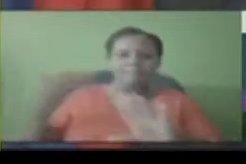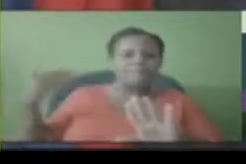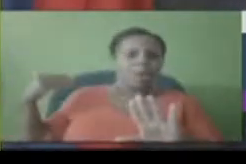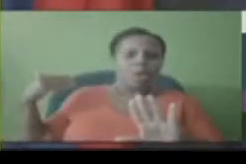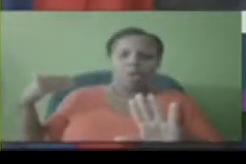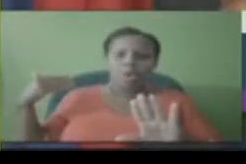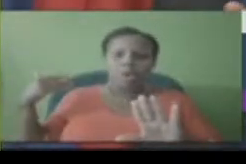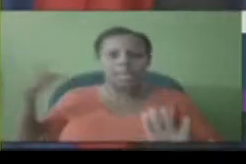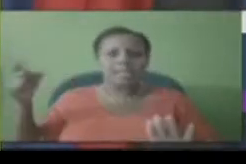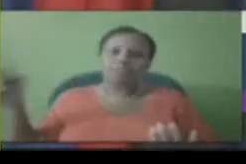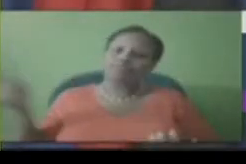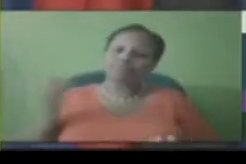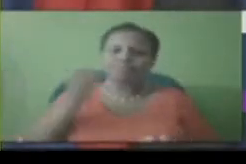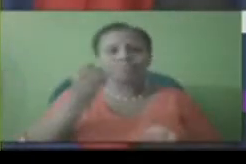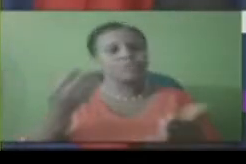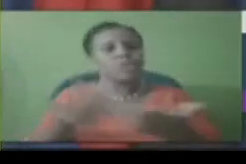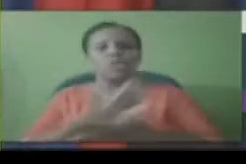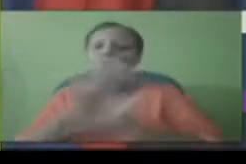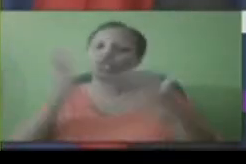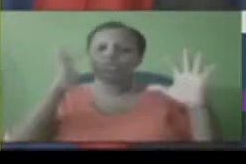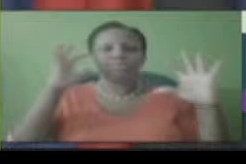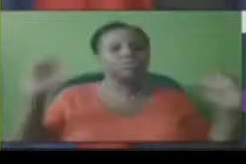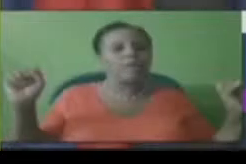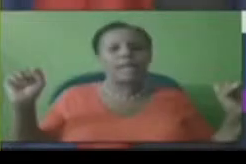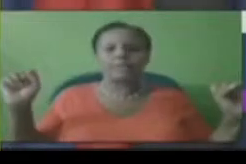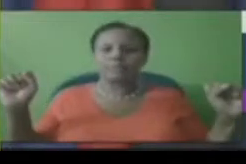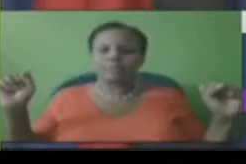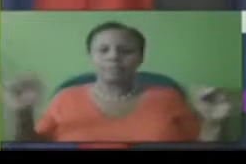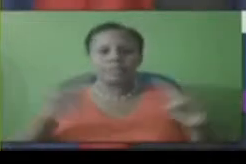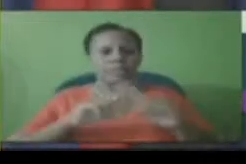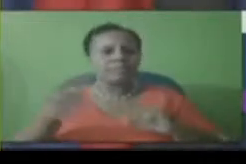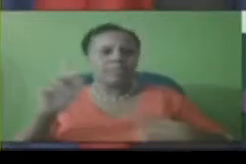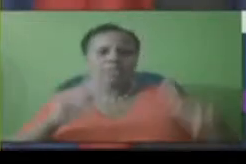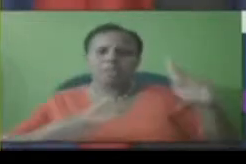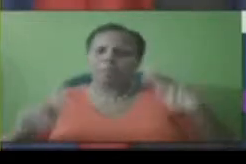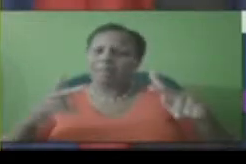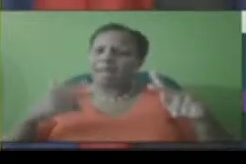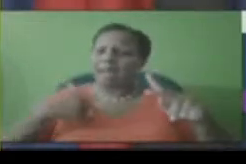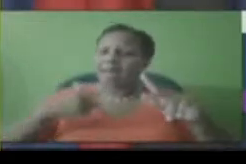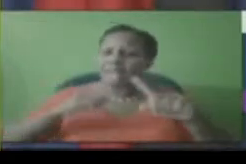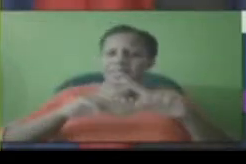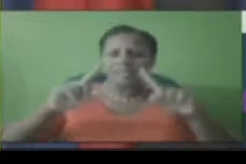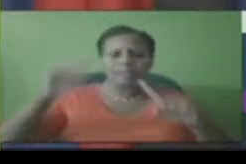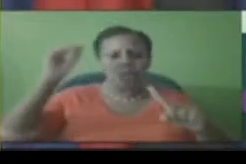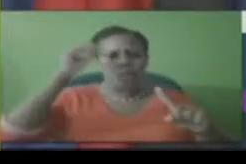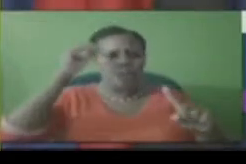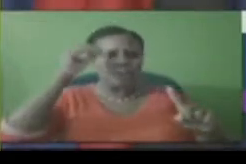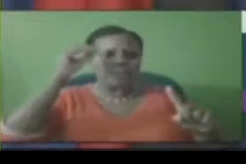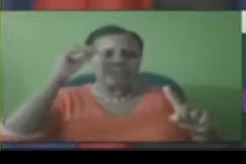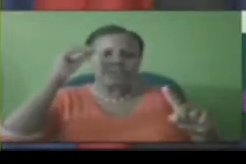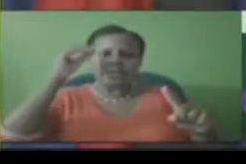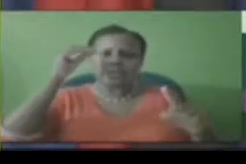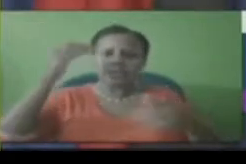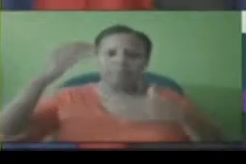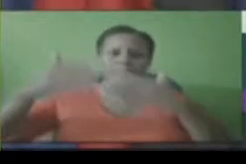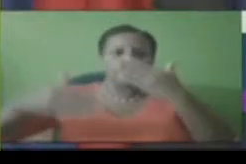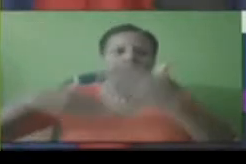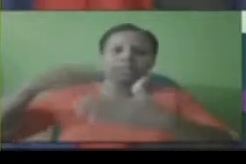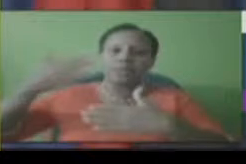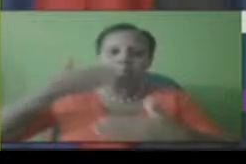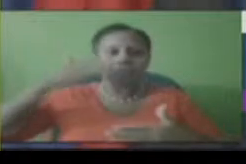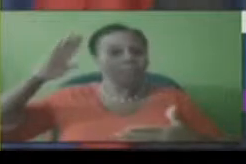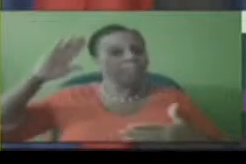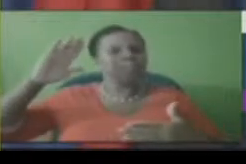people had different interpretations, and it just got from bad to worse until the streets of Haiti had become,